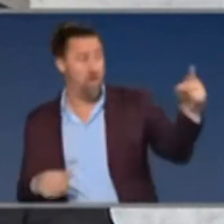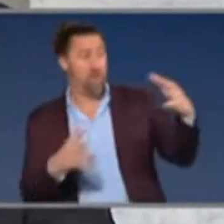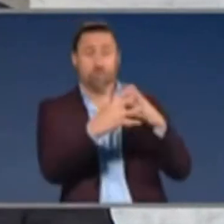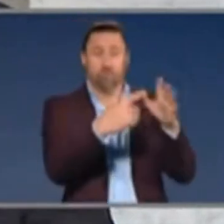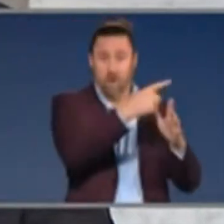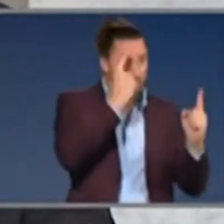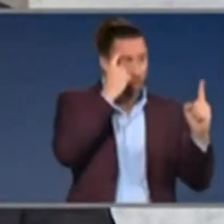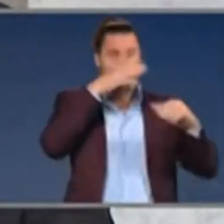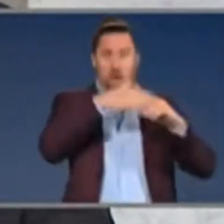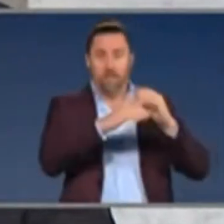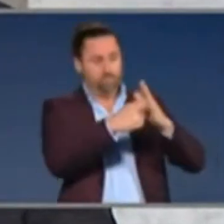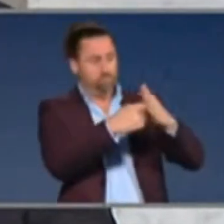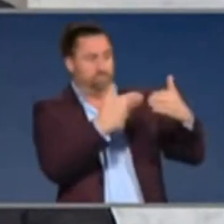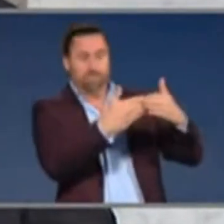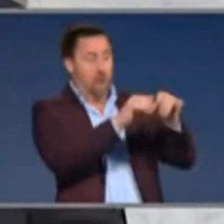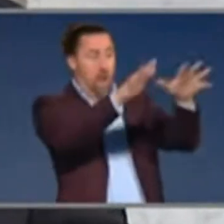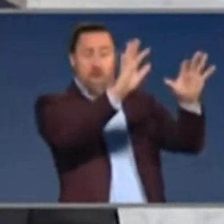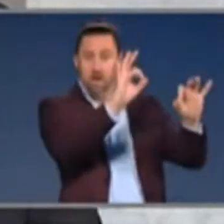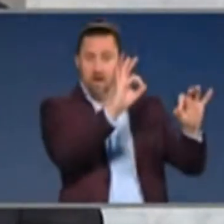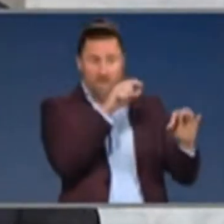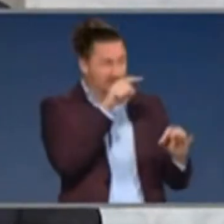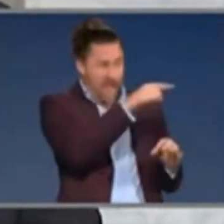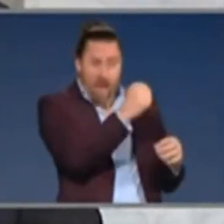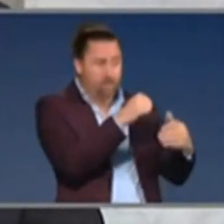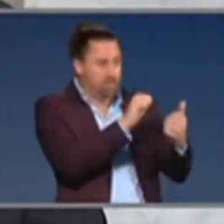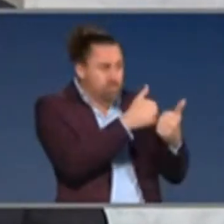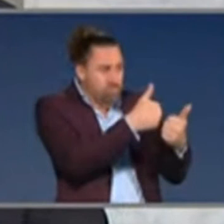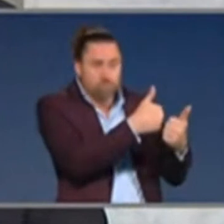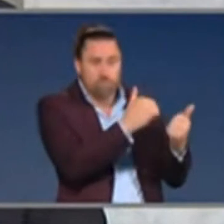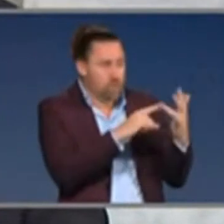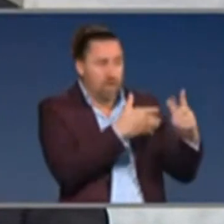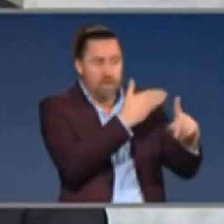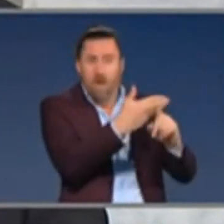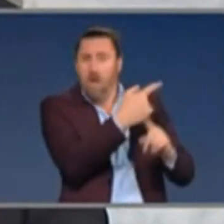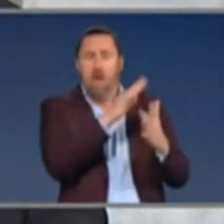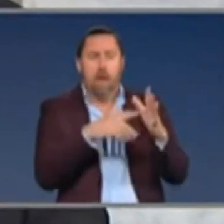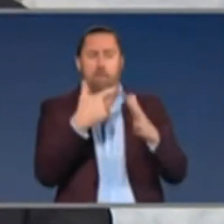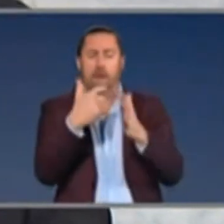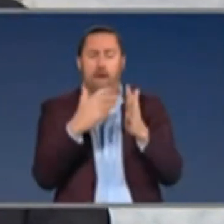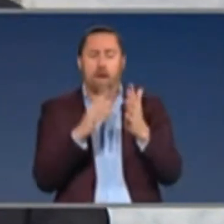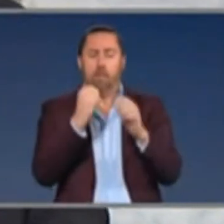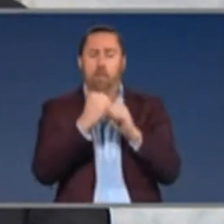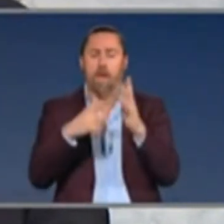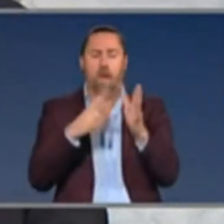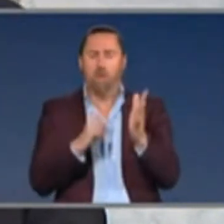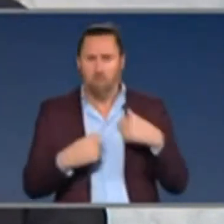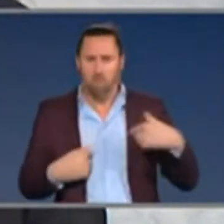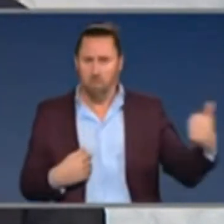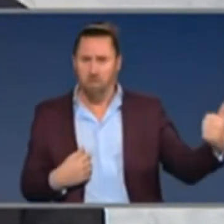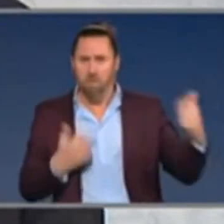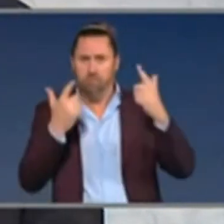glove with the Premier there. And look, I enjoy a very good relationship with Mark McGowan. I have no truck